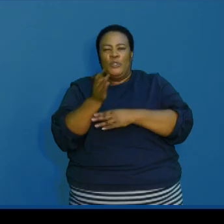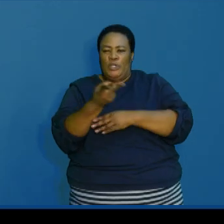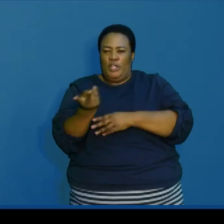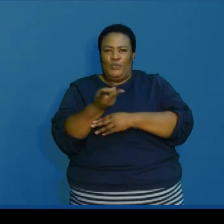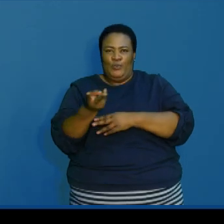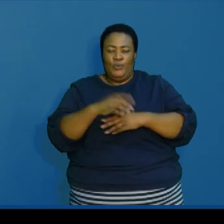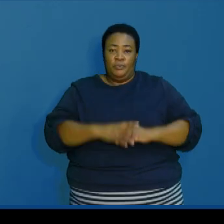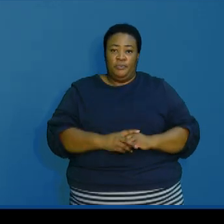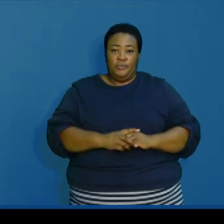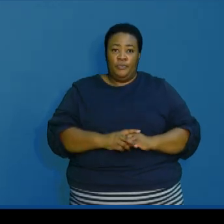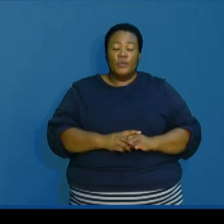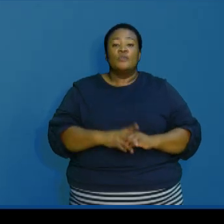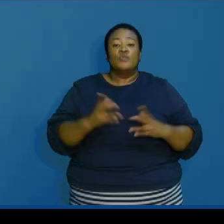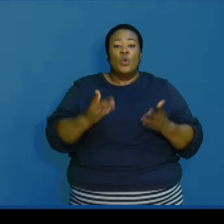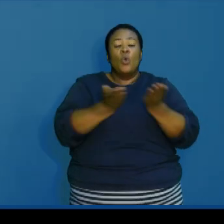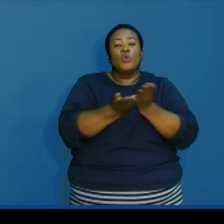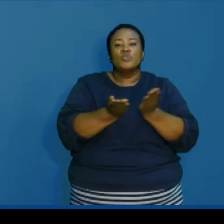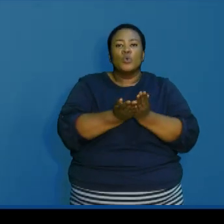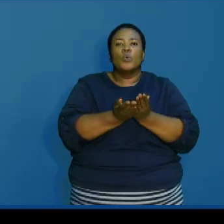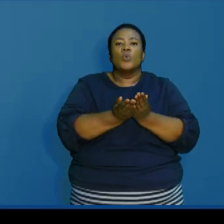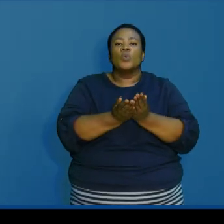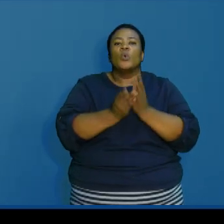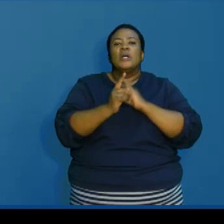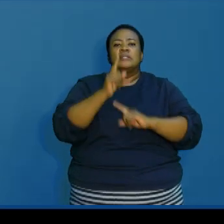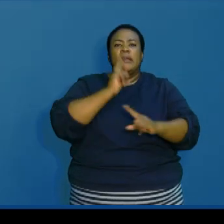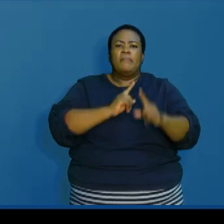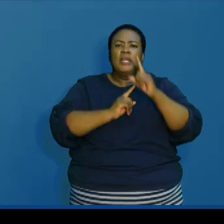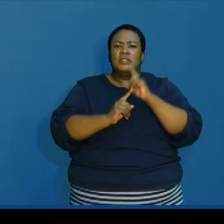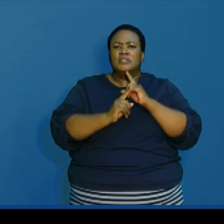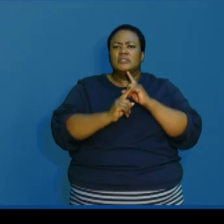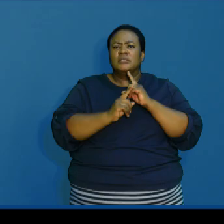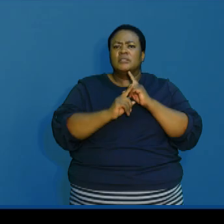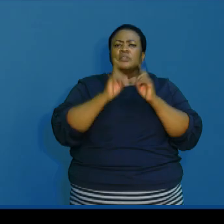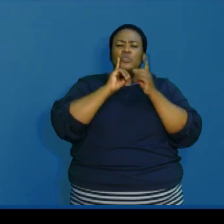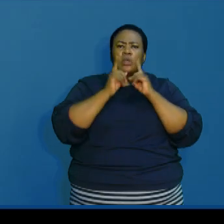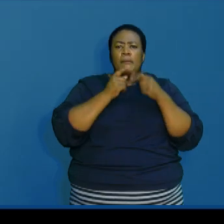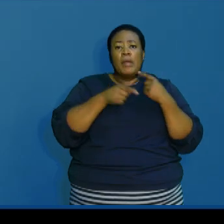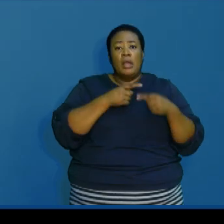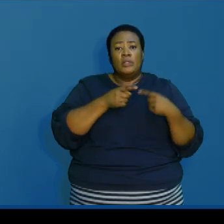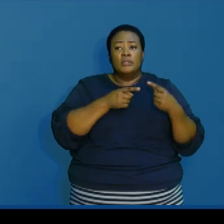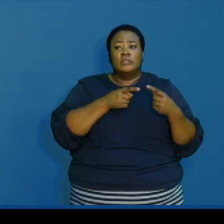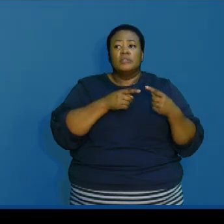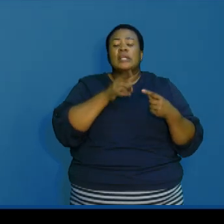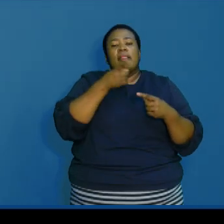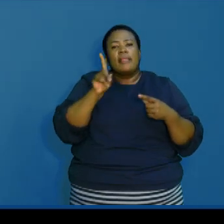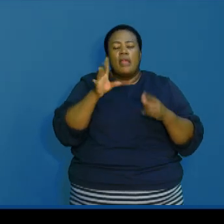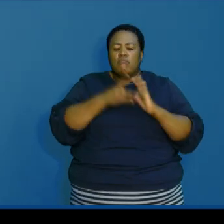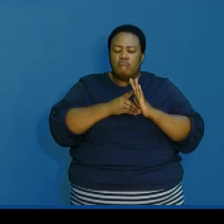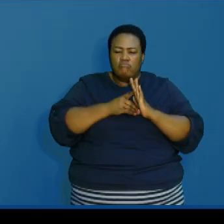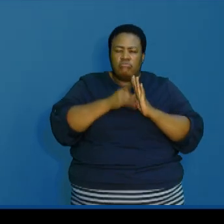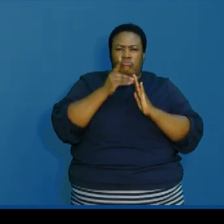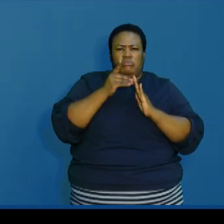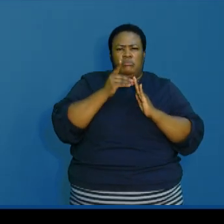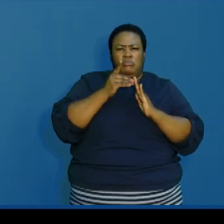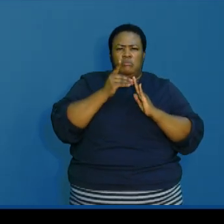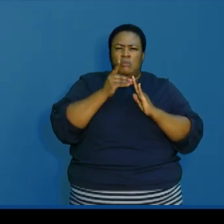debate sets the scene for the budding friendship of Tammy Mbikwana and Isabel Dyson. They develop a meaningful